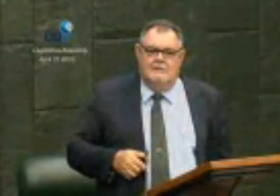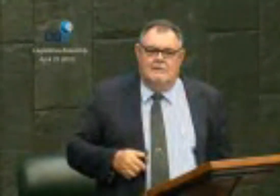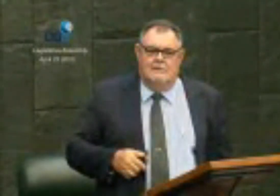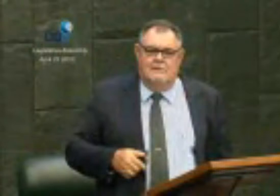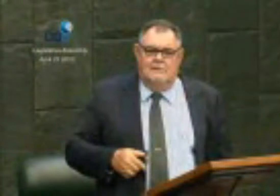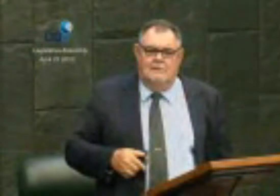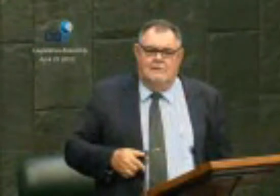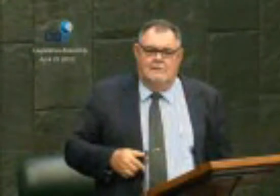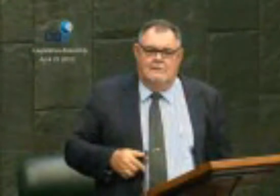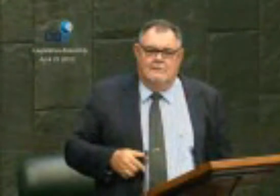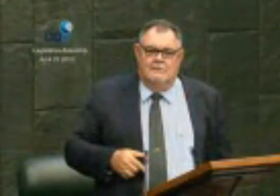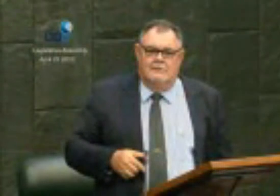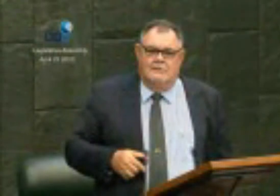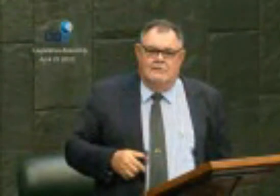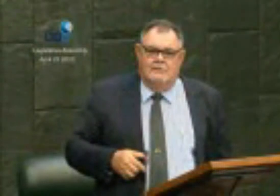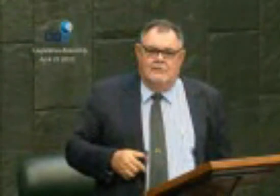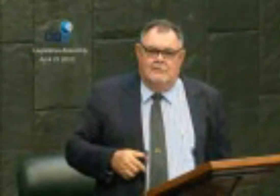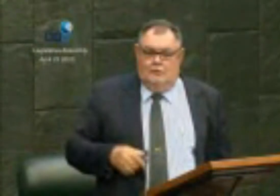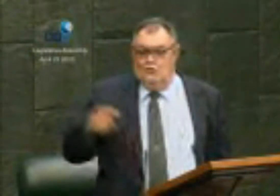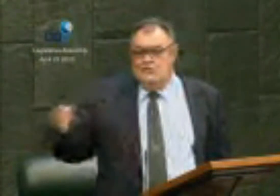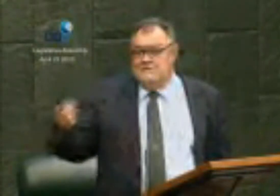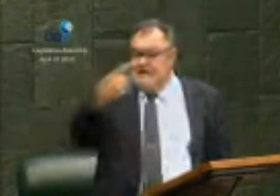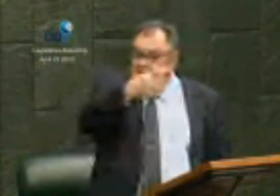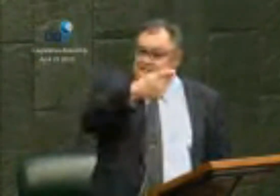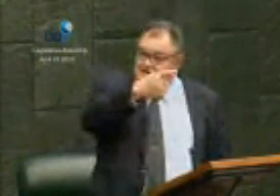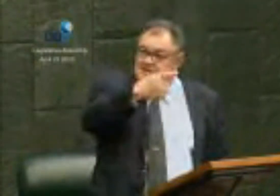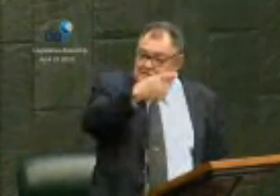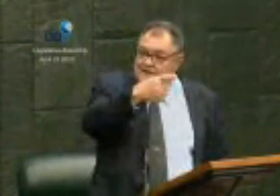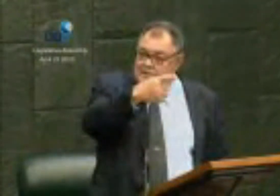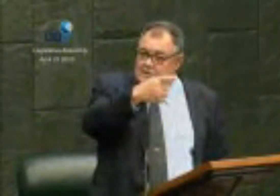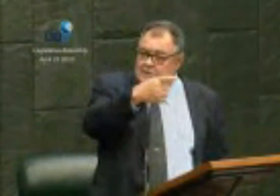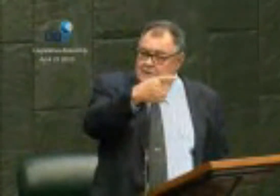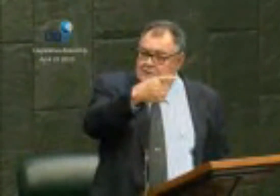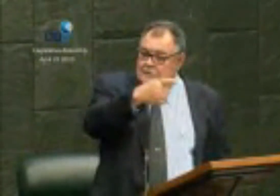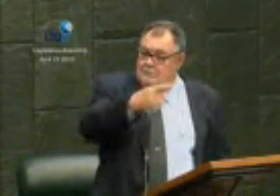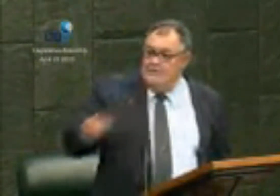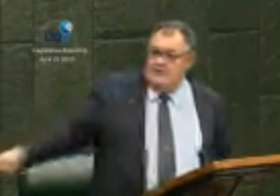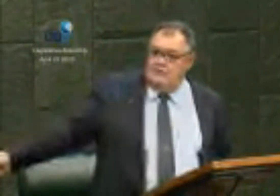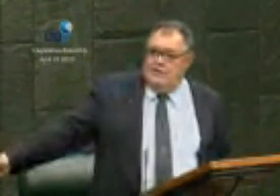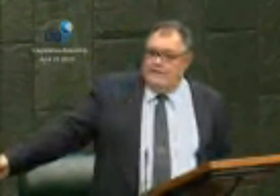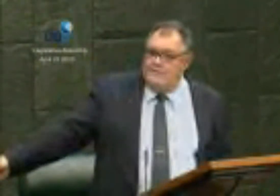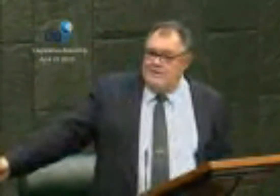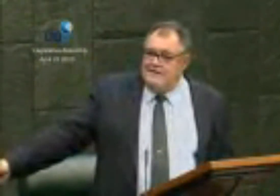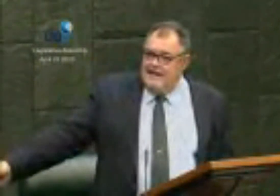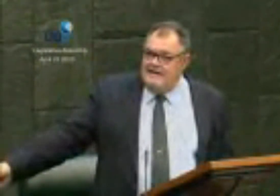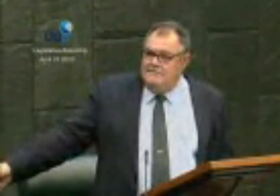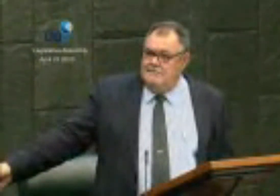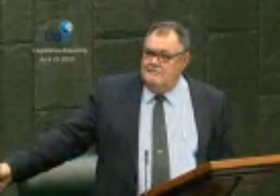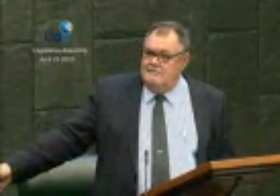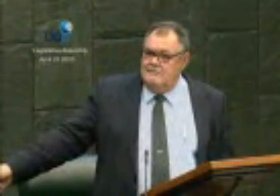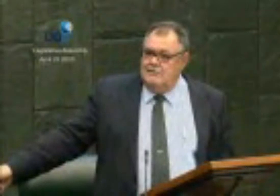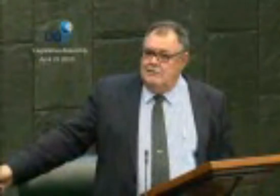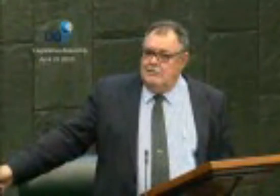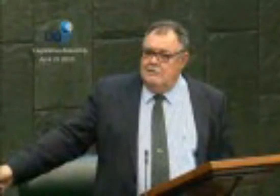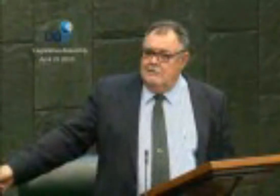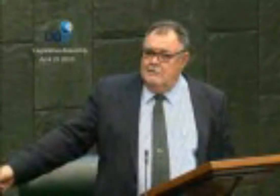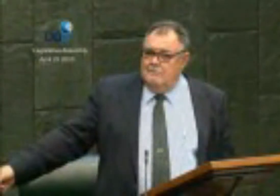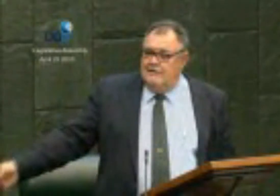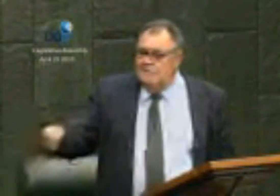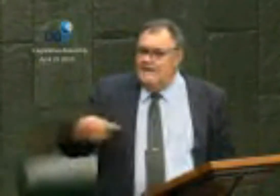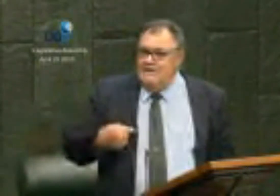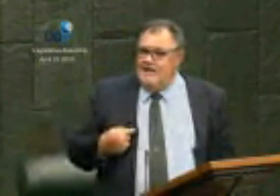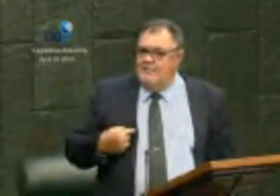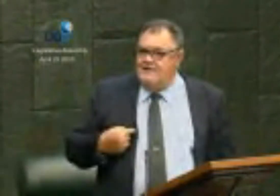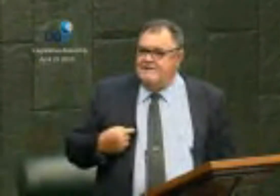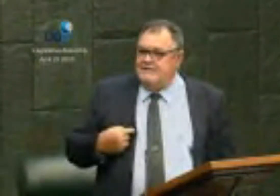The cruise ship is selling for $65, but the tour operator only getting $10. But they don't sell it to the Caymanians at $10. The same thing with the government-owned